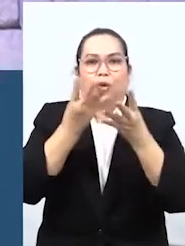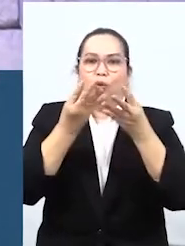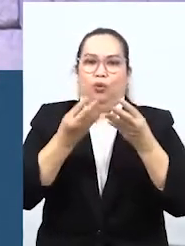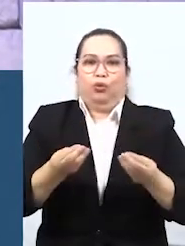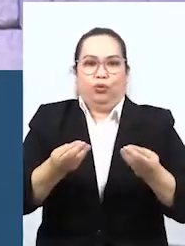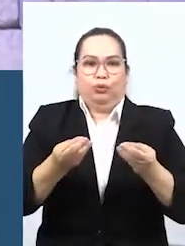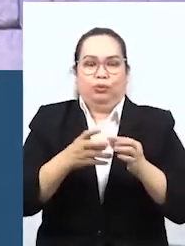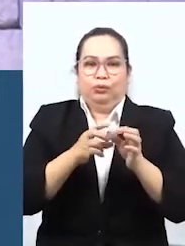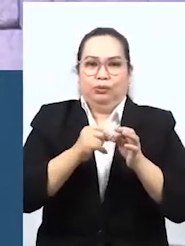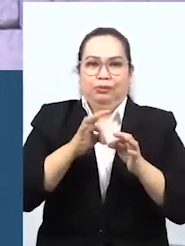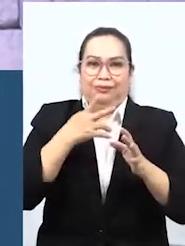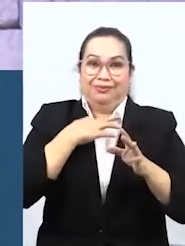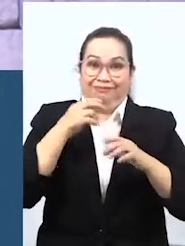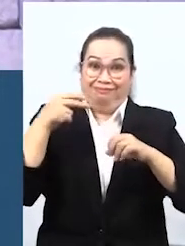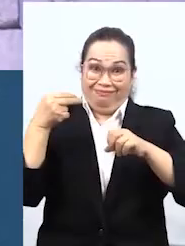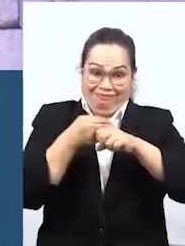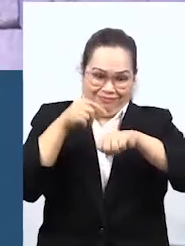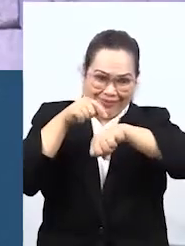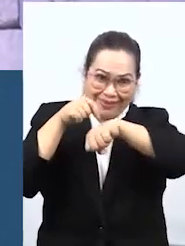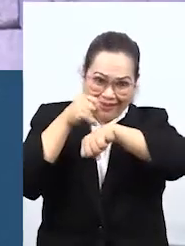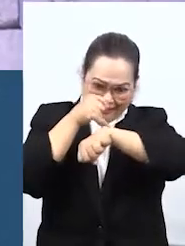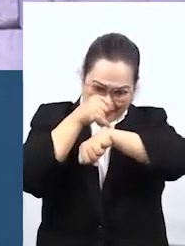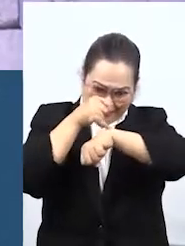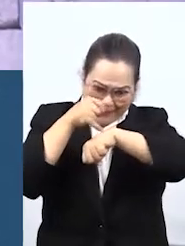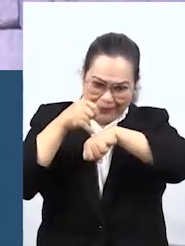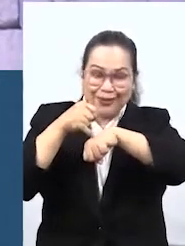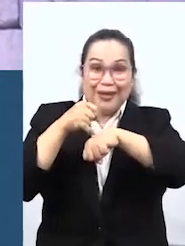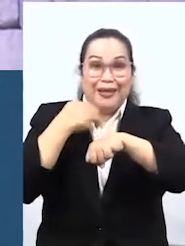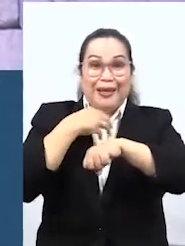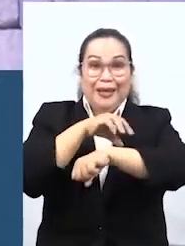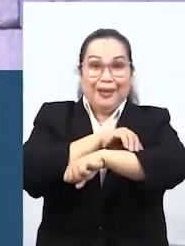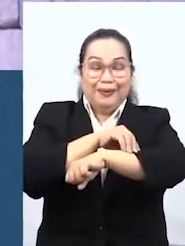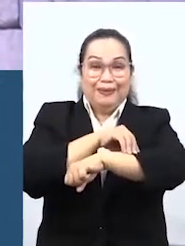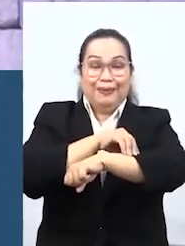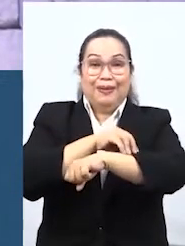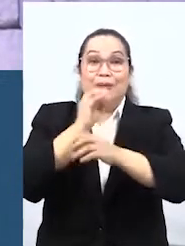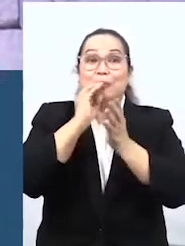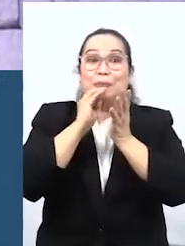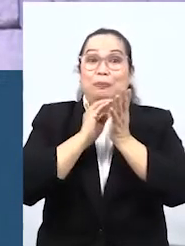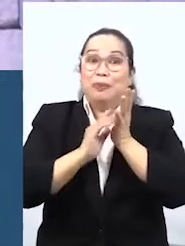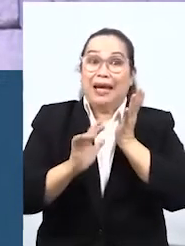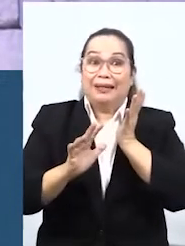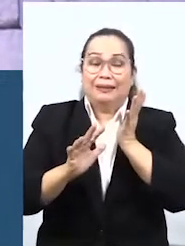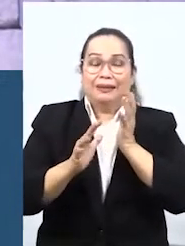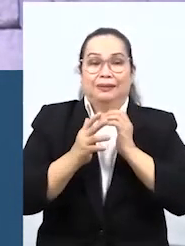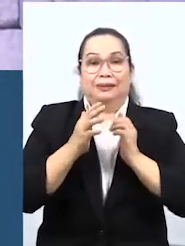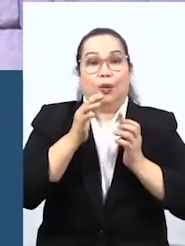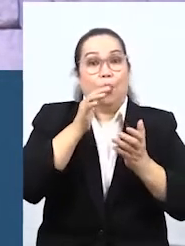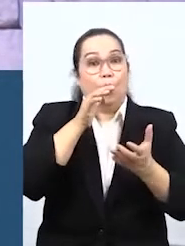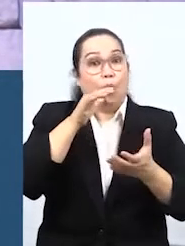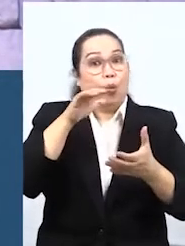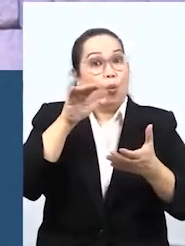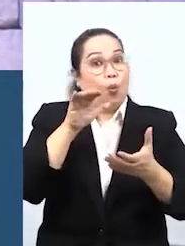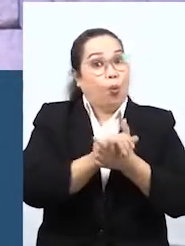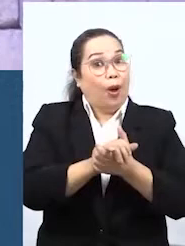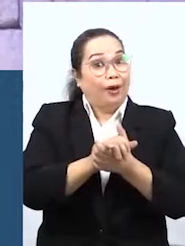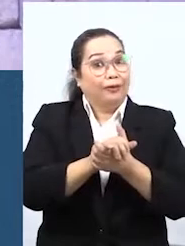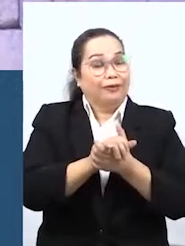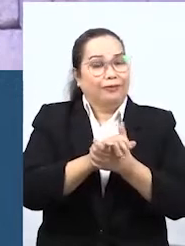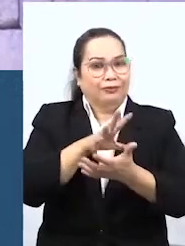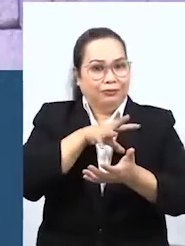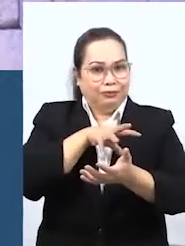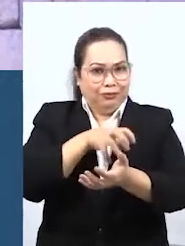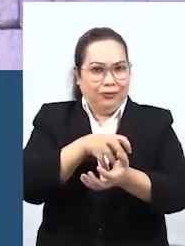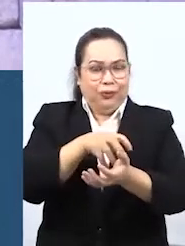lupus attacks the nerves and the muscles apas attacks the blood my wife's blood cluts on its